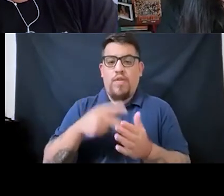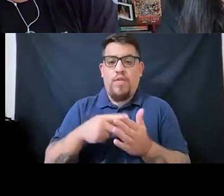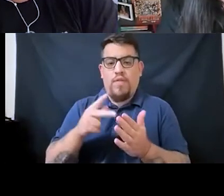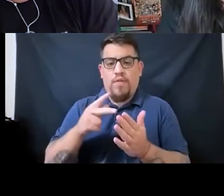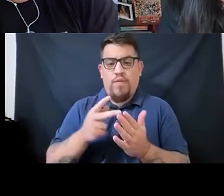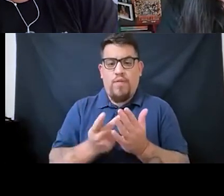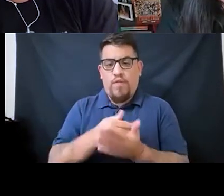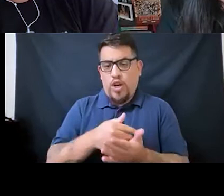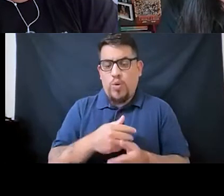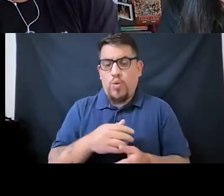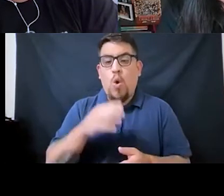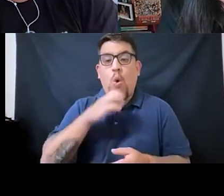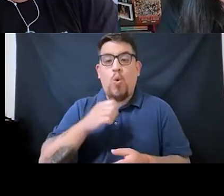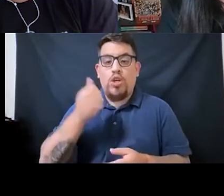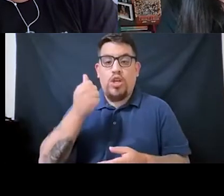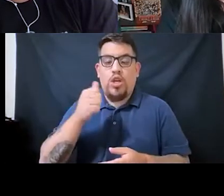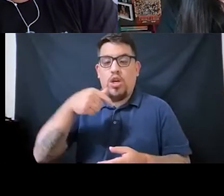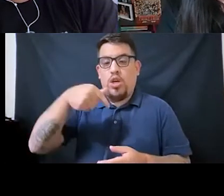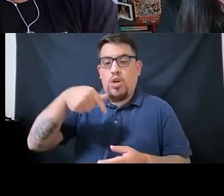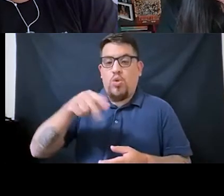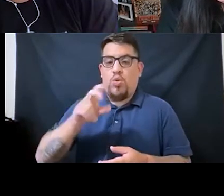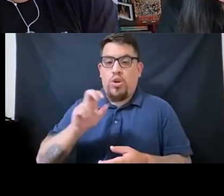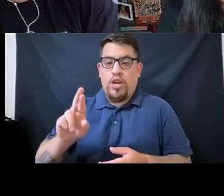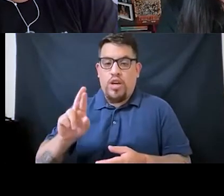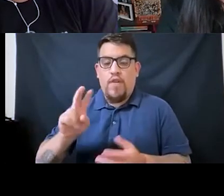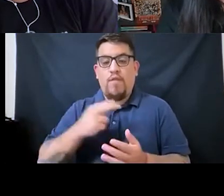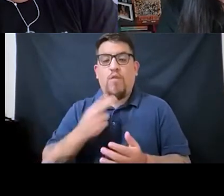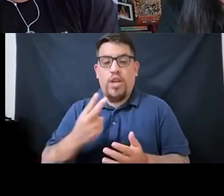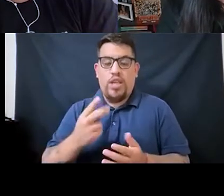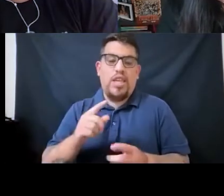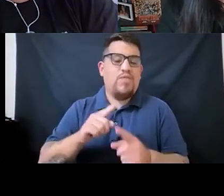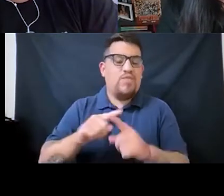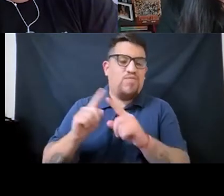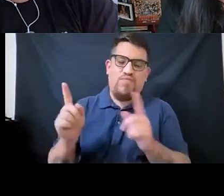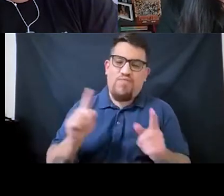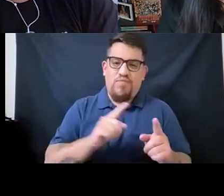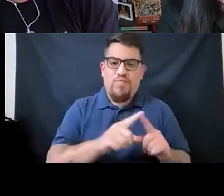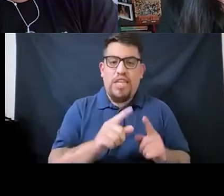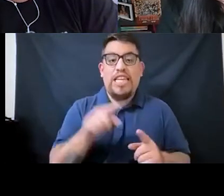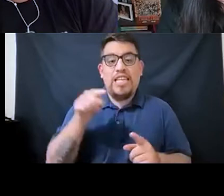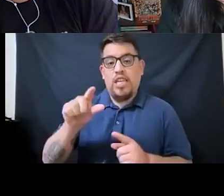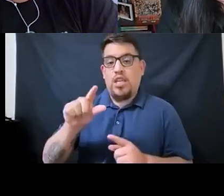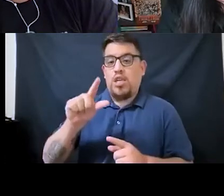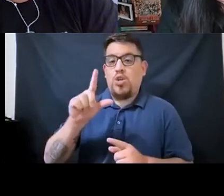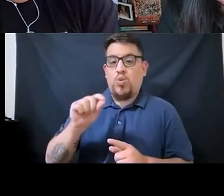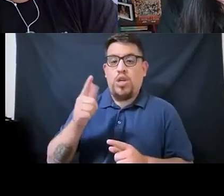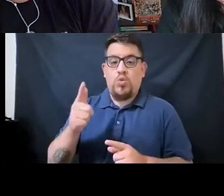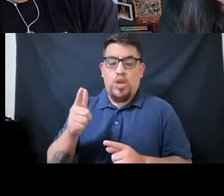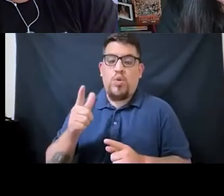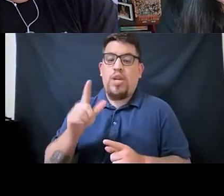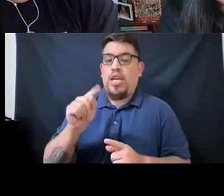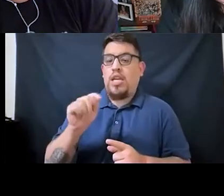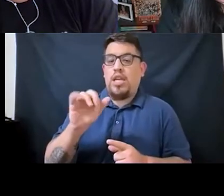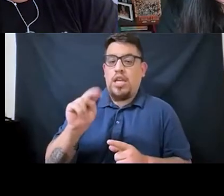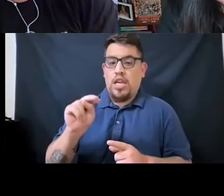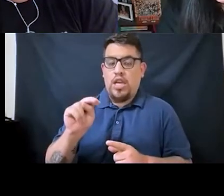Older Queer Voices, Ghost City Review, and elsewhere. He is a 2021 Tin House Winter Workshop alum